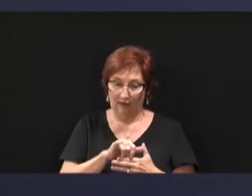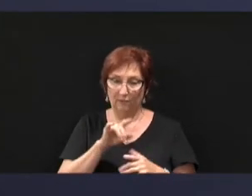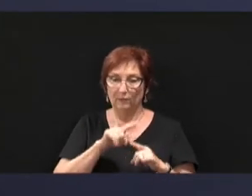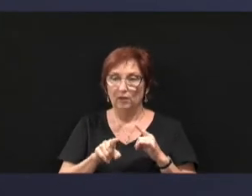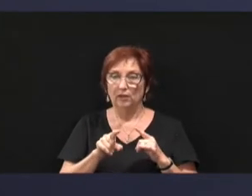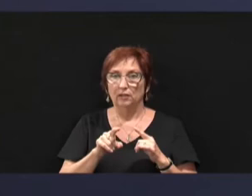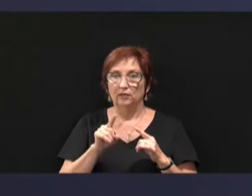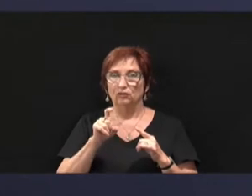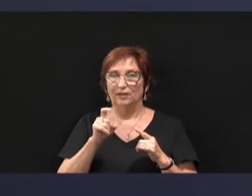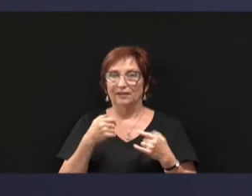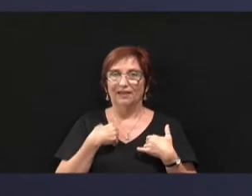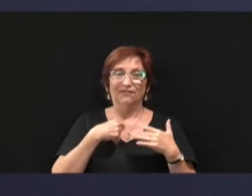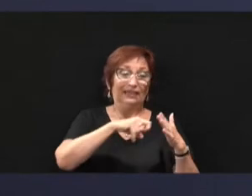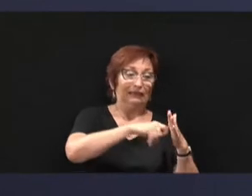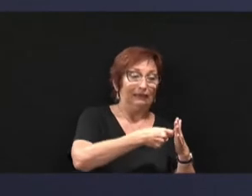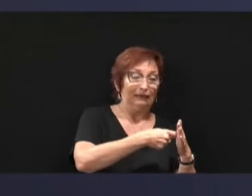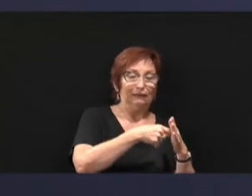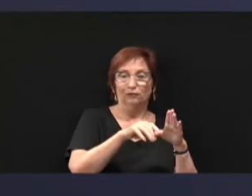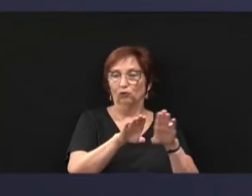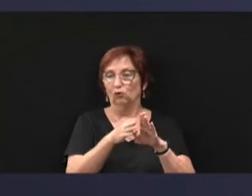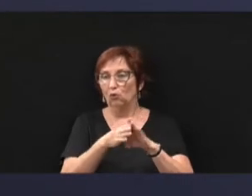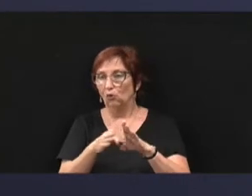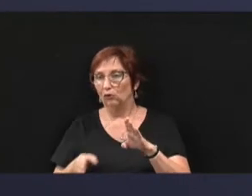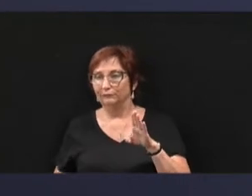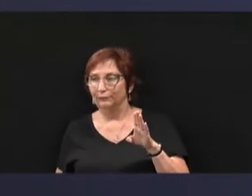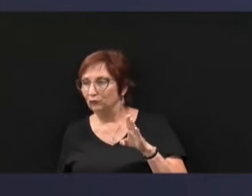know, a door, a dog, whatever.